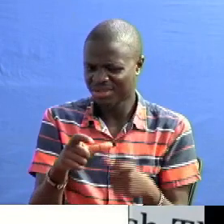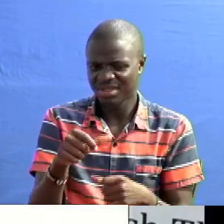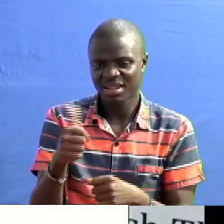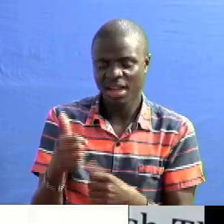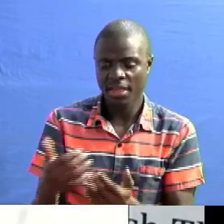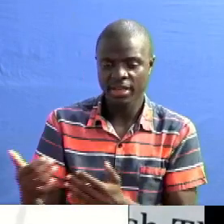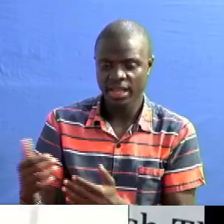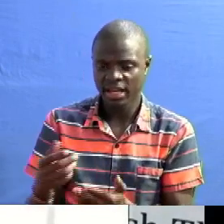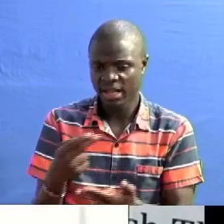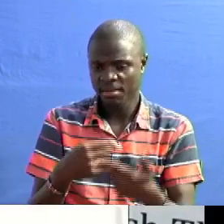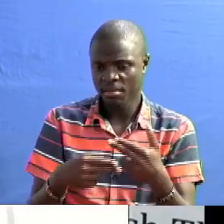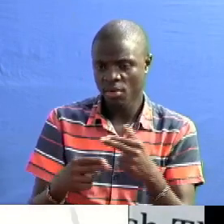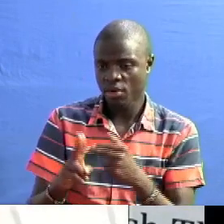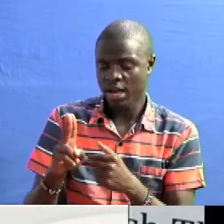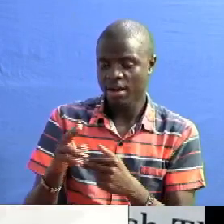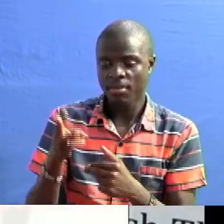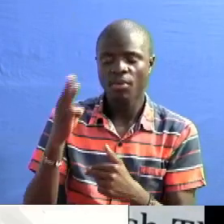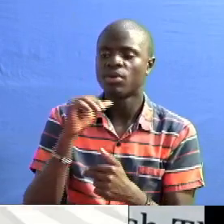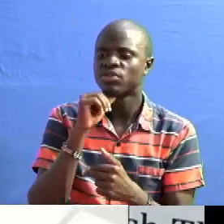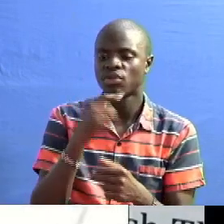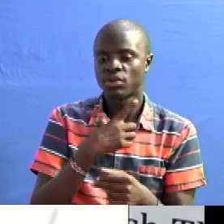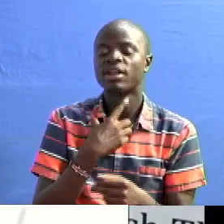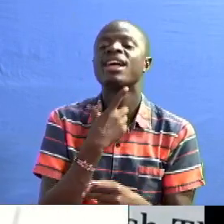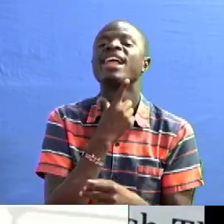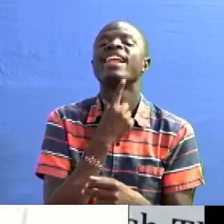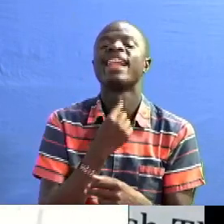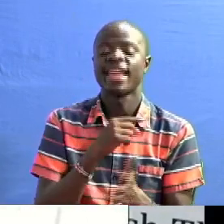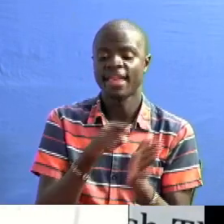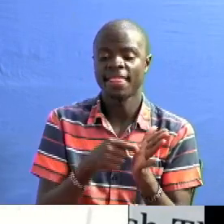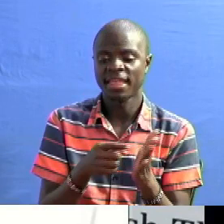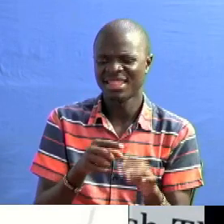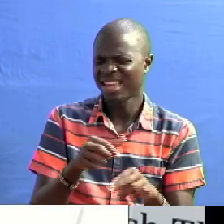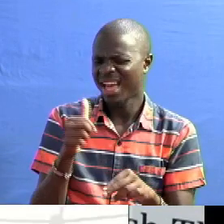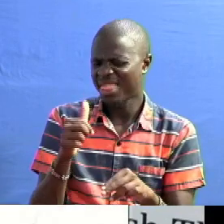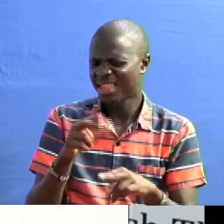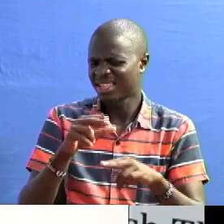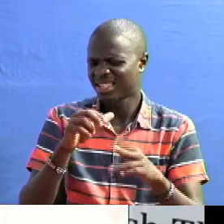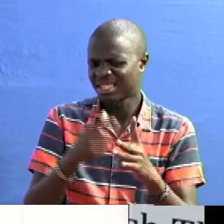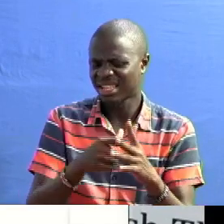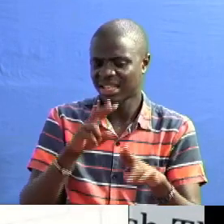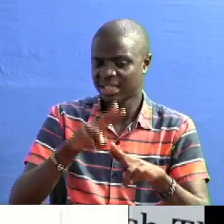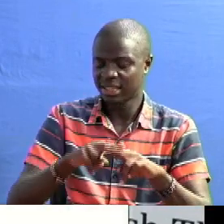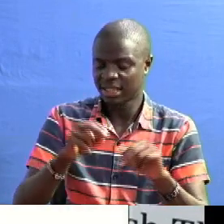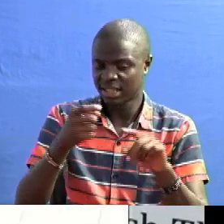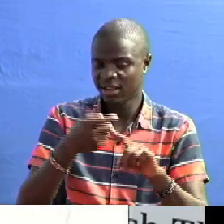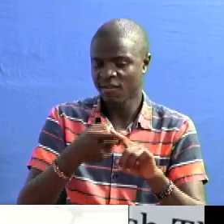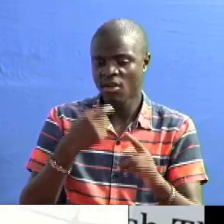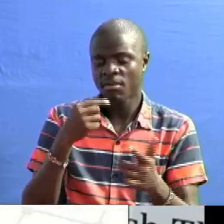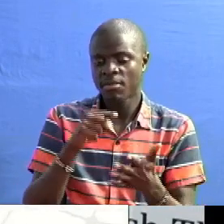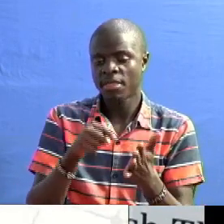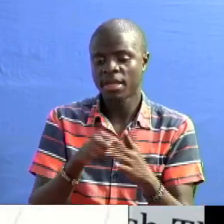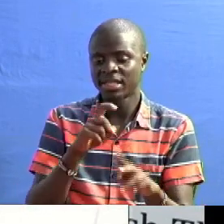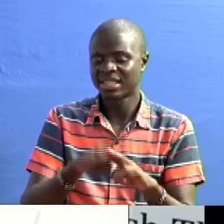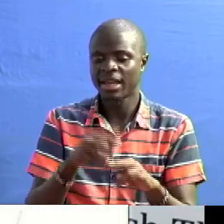was never like this. The other one maybe started sitting at this time. This one is not sitting. So it can also be done by family members, and especially the